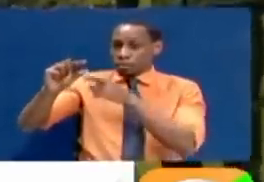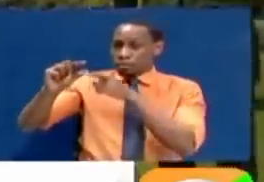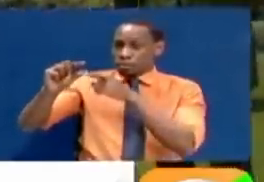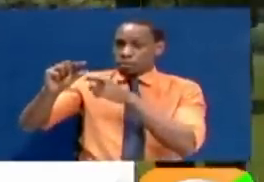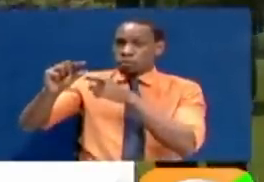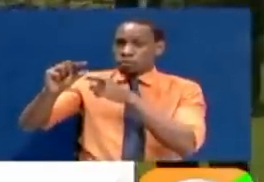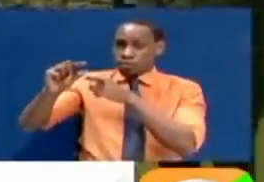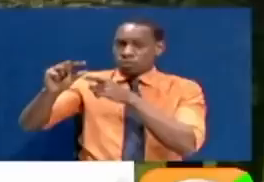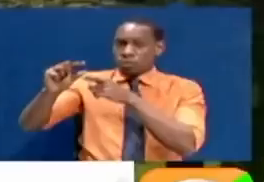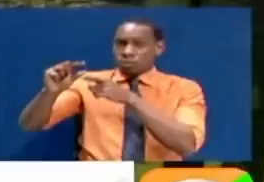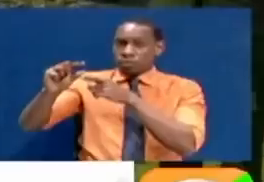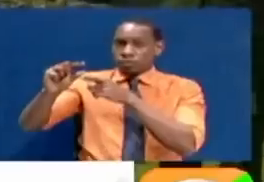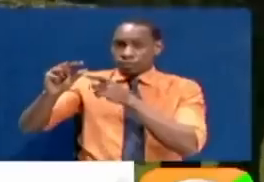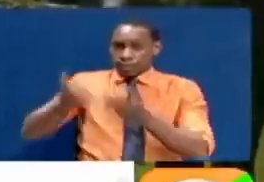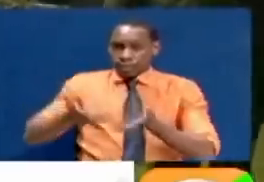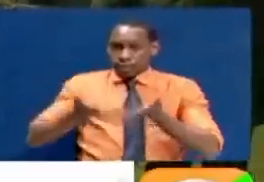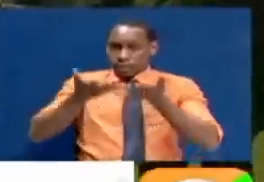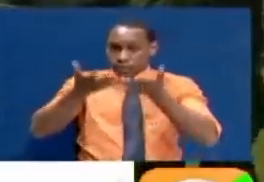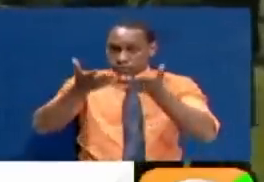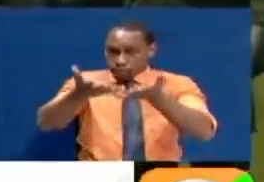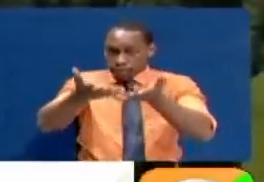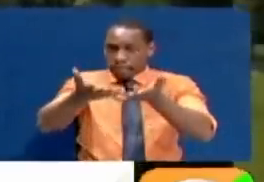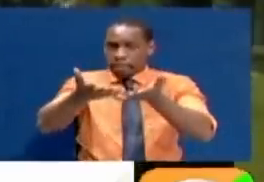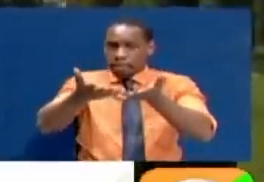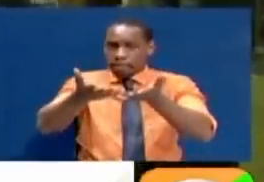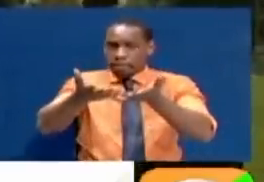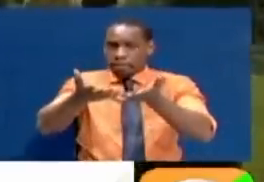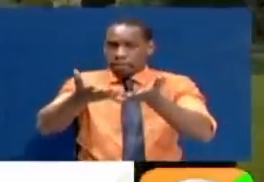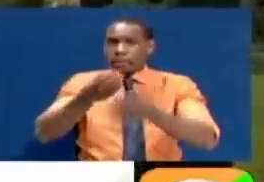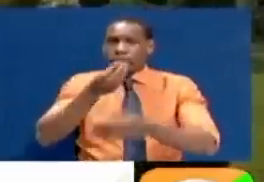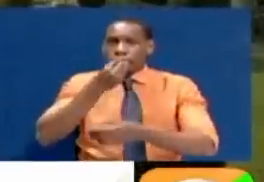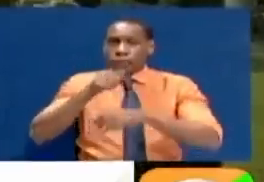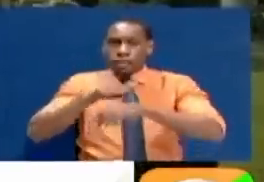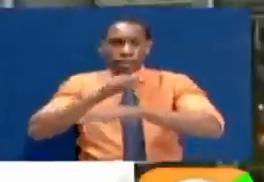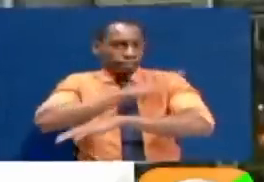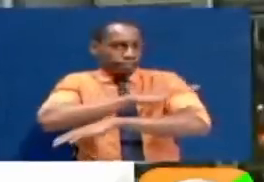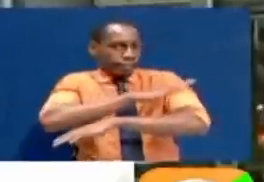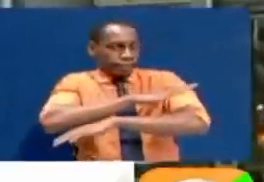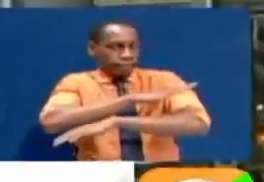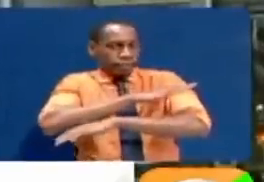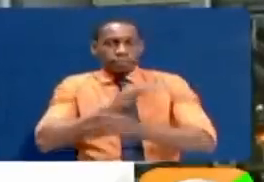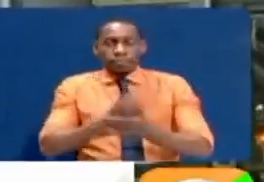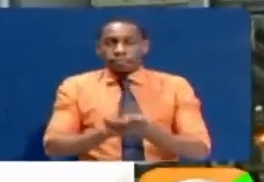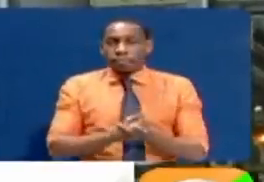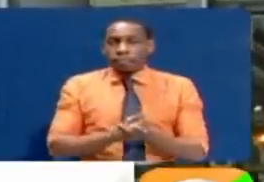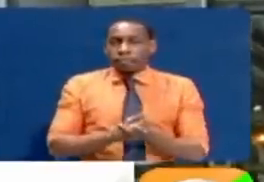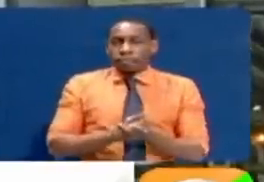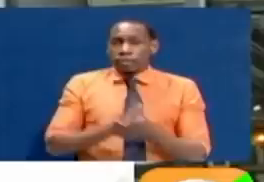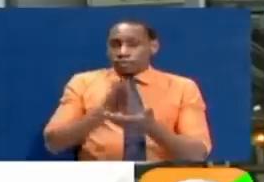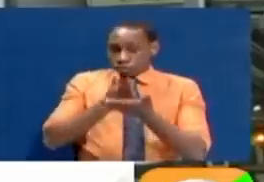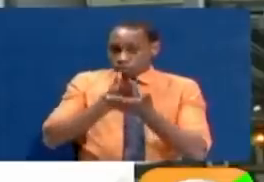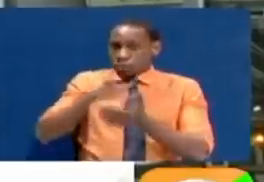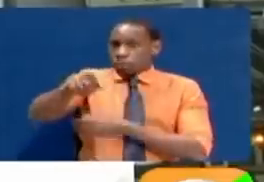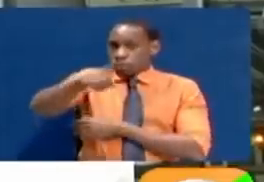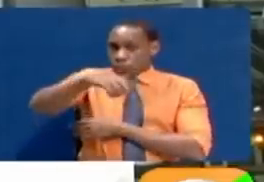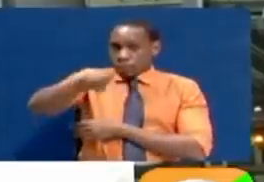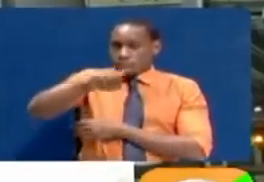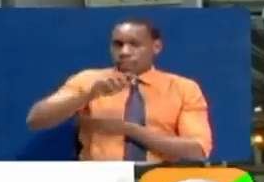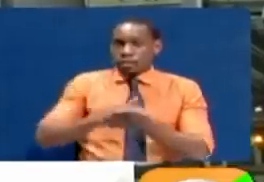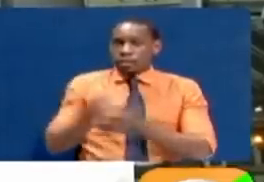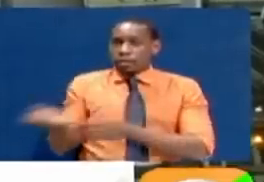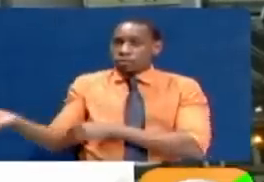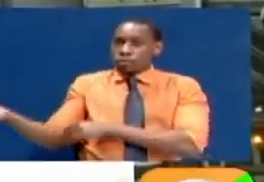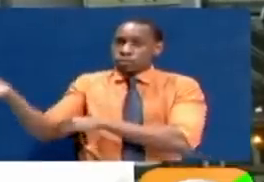who offered us some food in the evening. Actually, we the whole of this